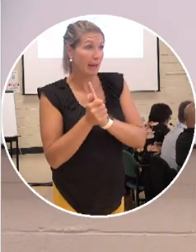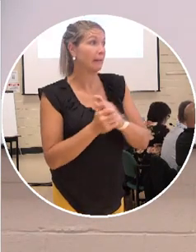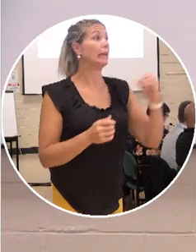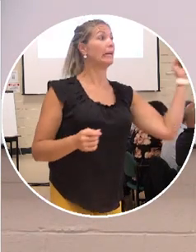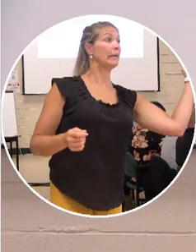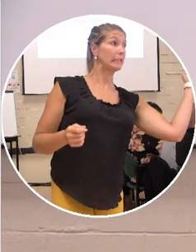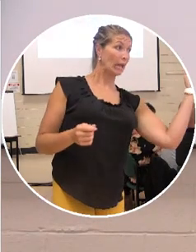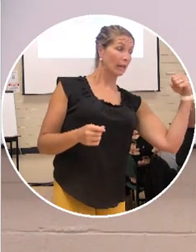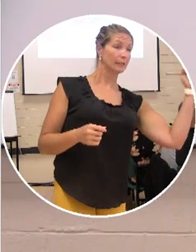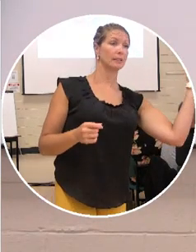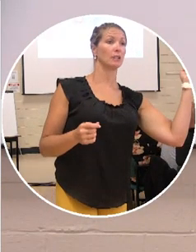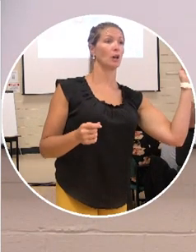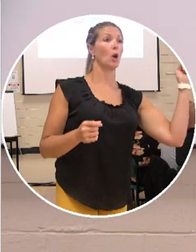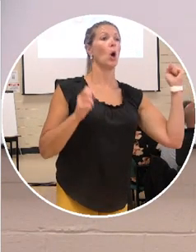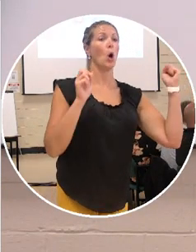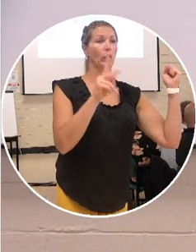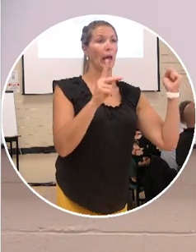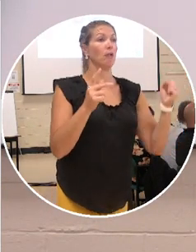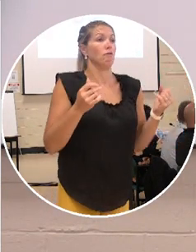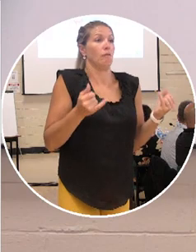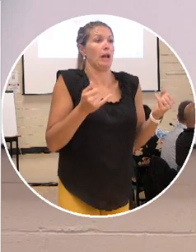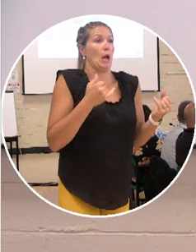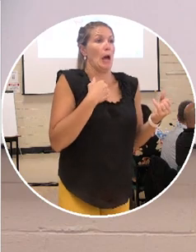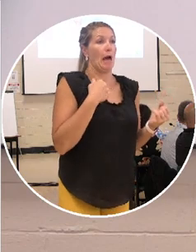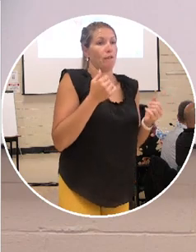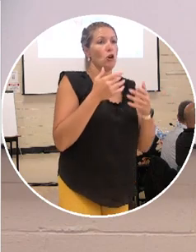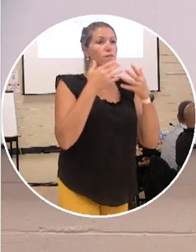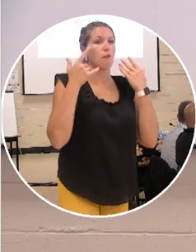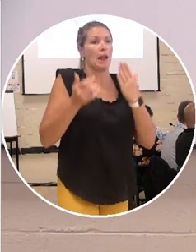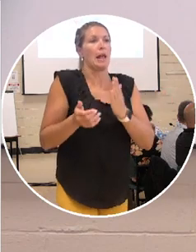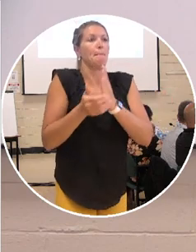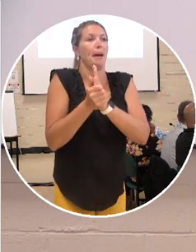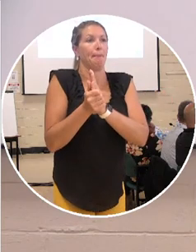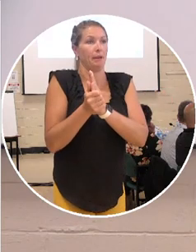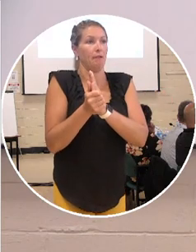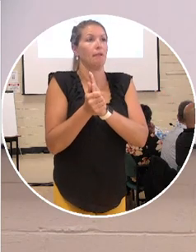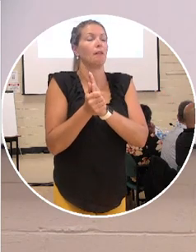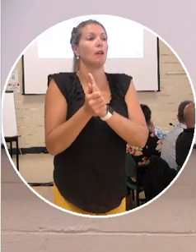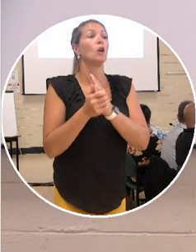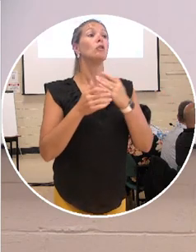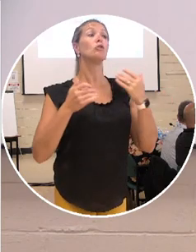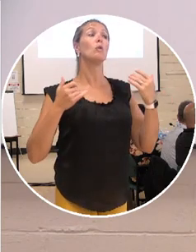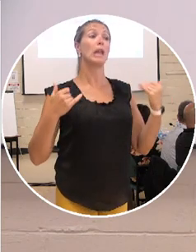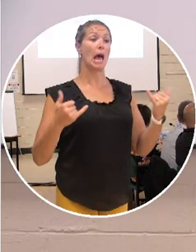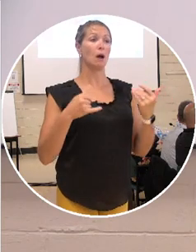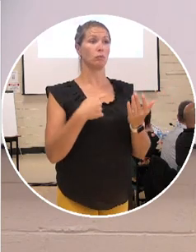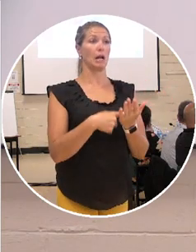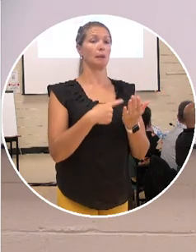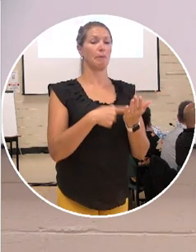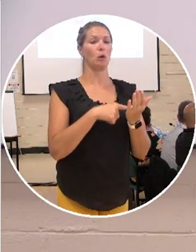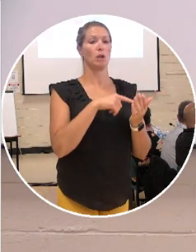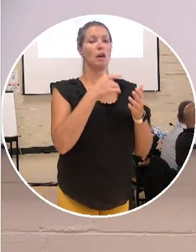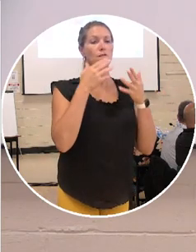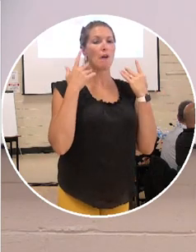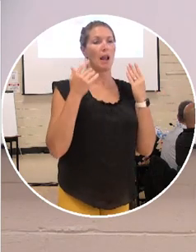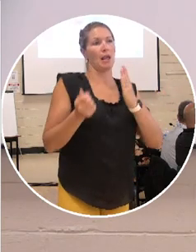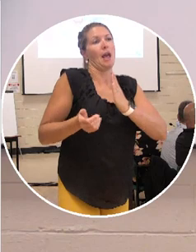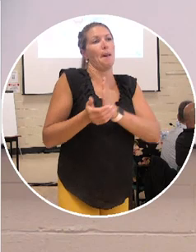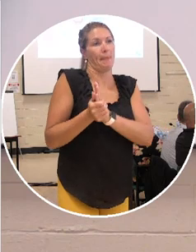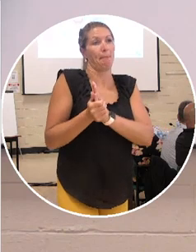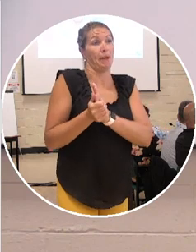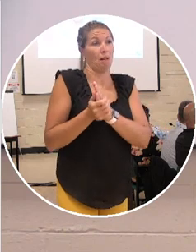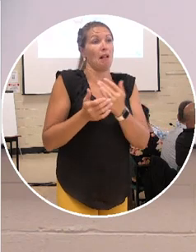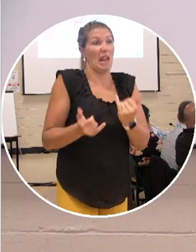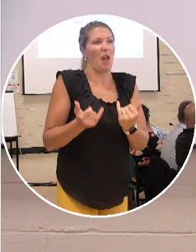Okay, so we have a friendly amendment on the table. We're going to go around the table and have the discussion with this new